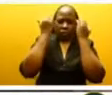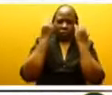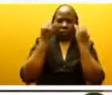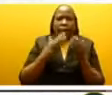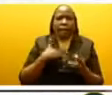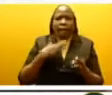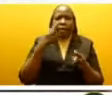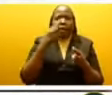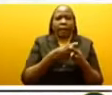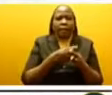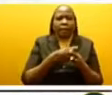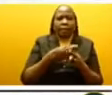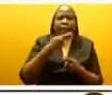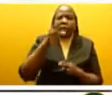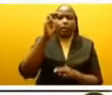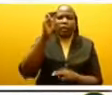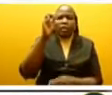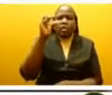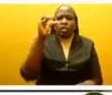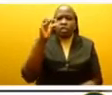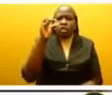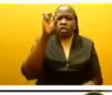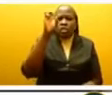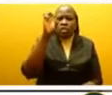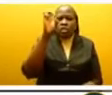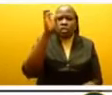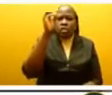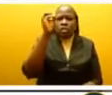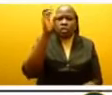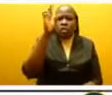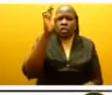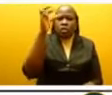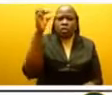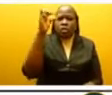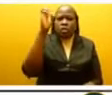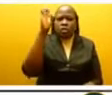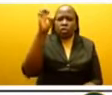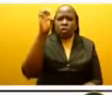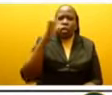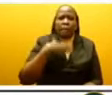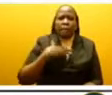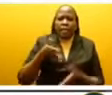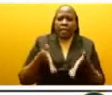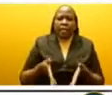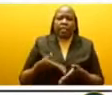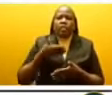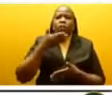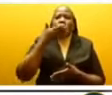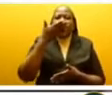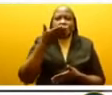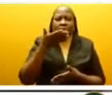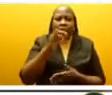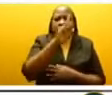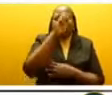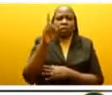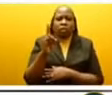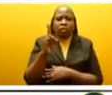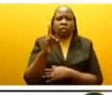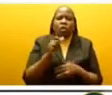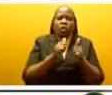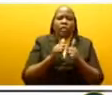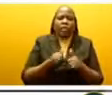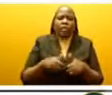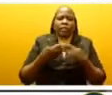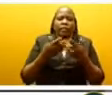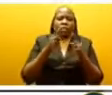name is George Murugu. I am here to answer questions that then the bench put to the Commission